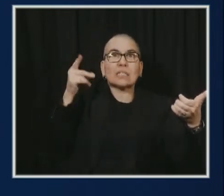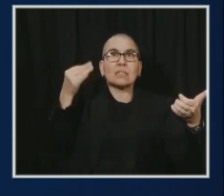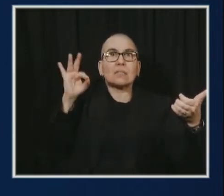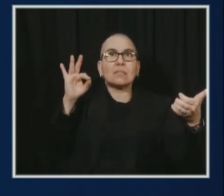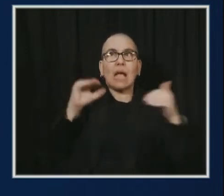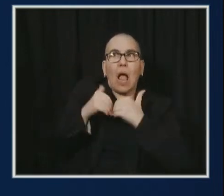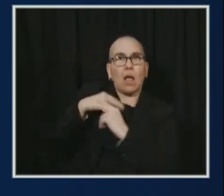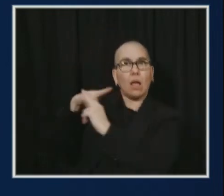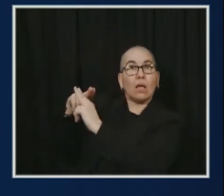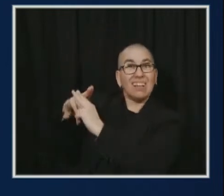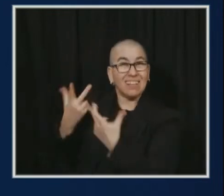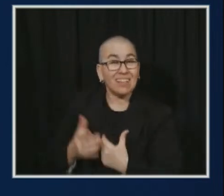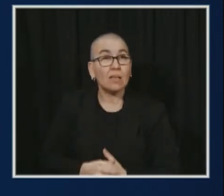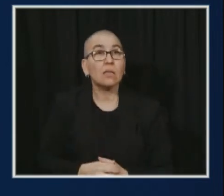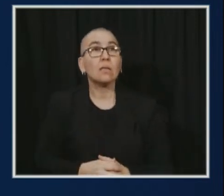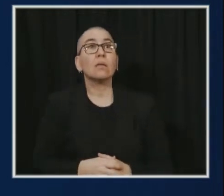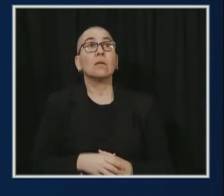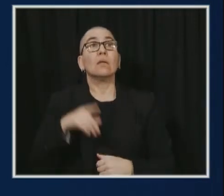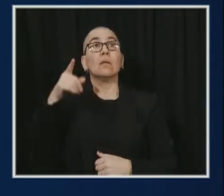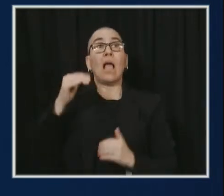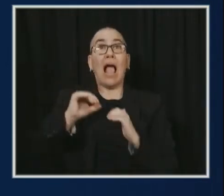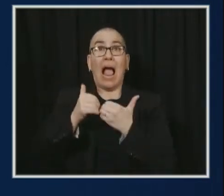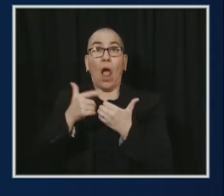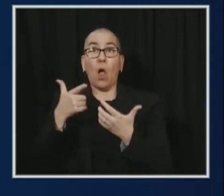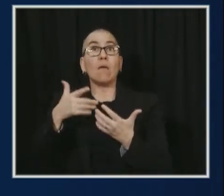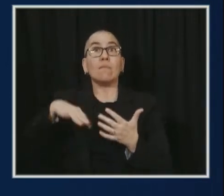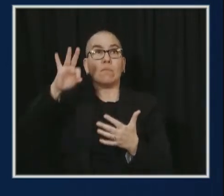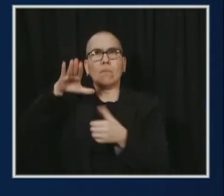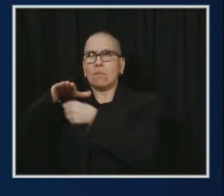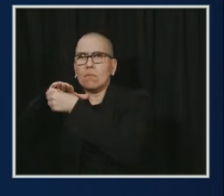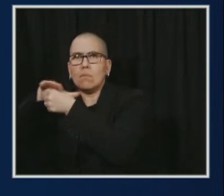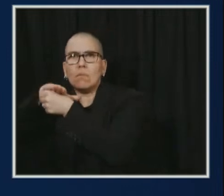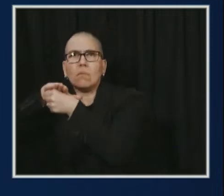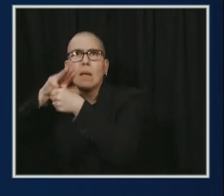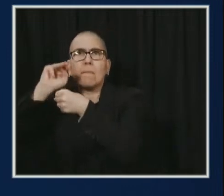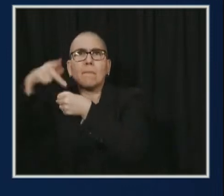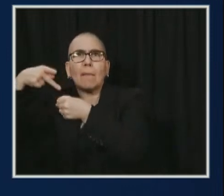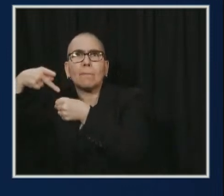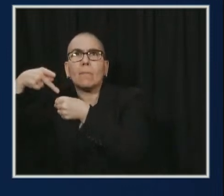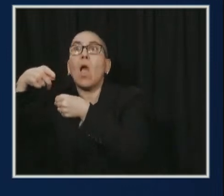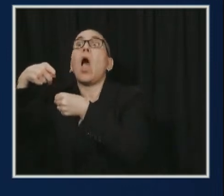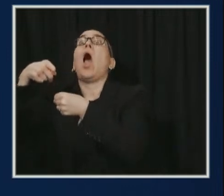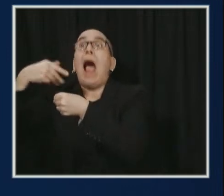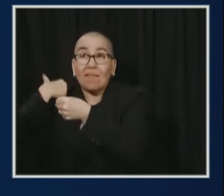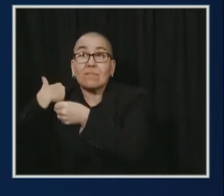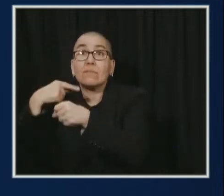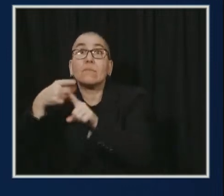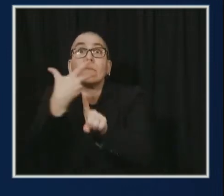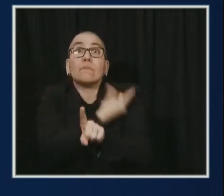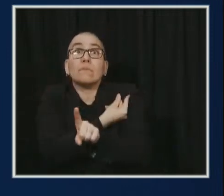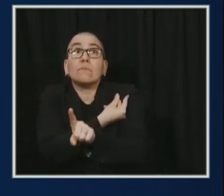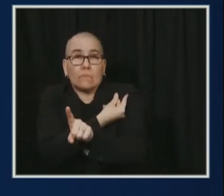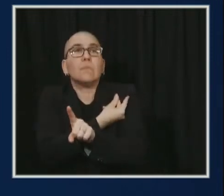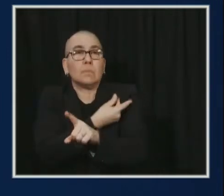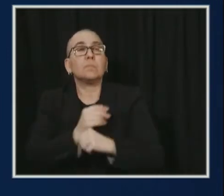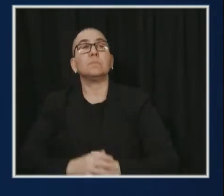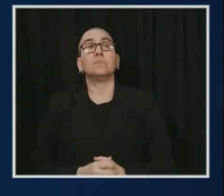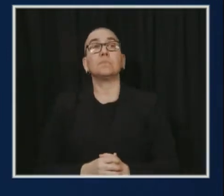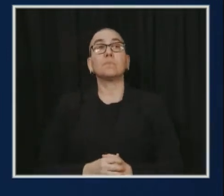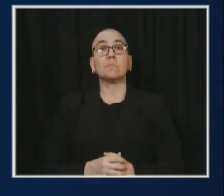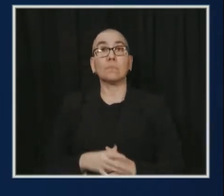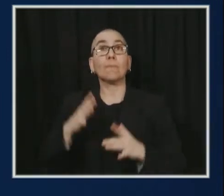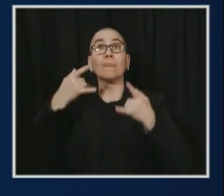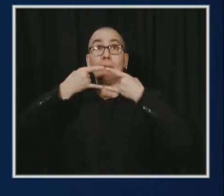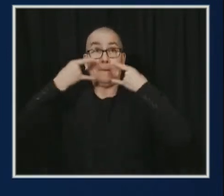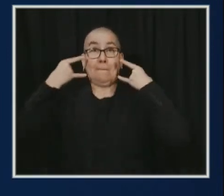you're eligible, find that locator map and get your vaccine in. In the meantime, mask up, social distance, get your tests. I'm going to end